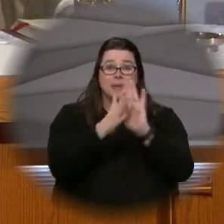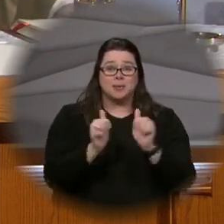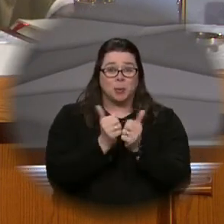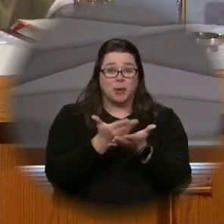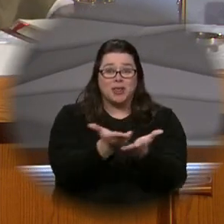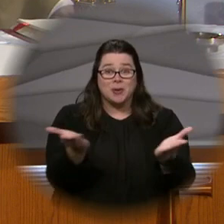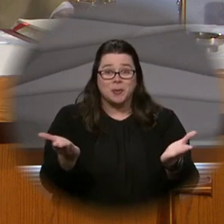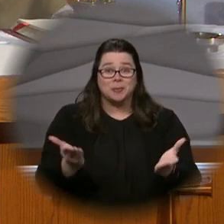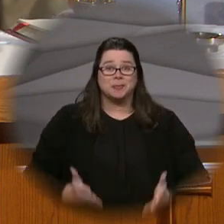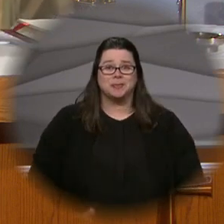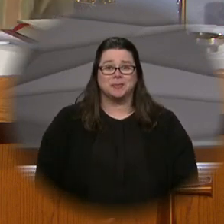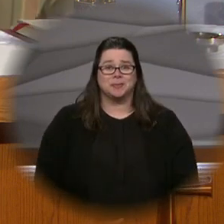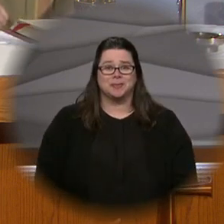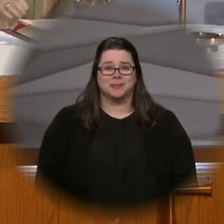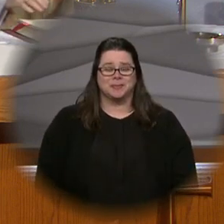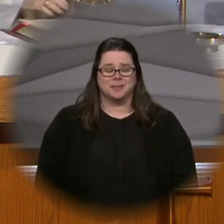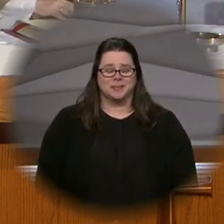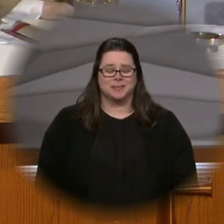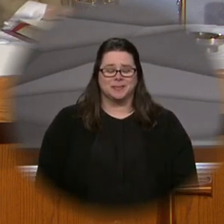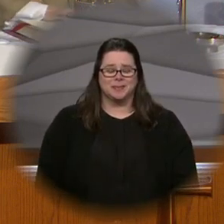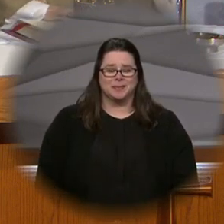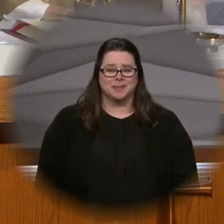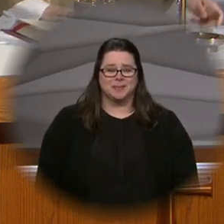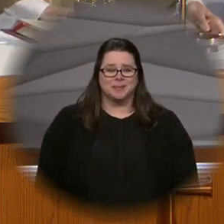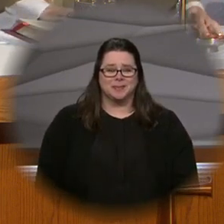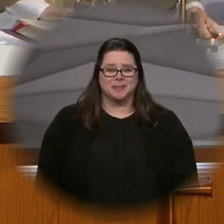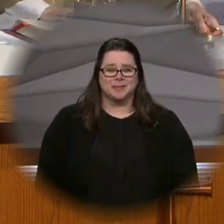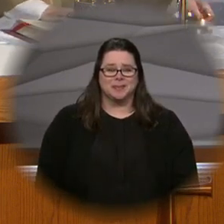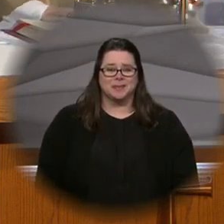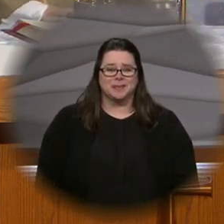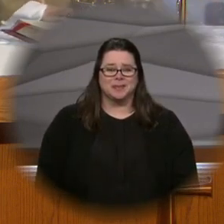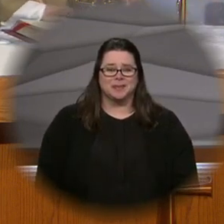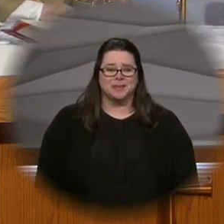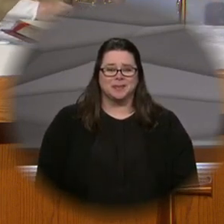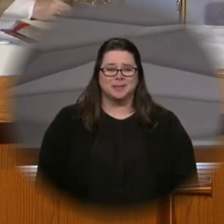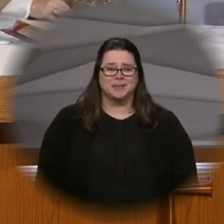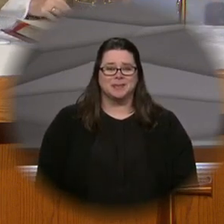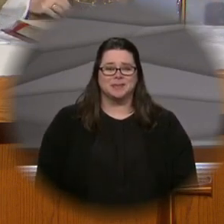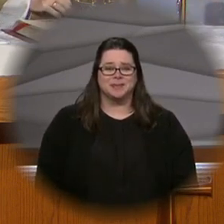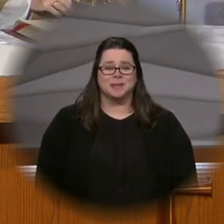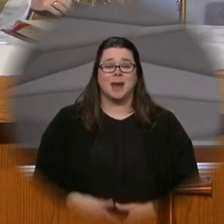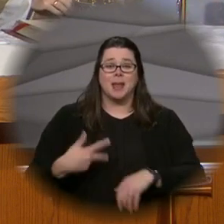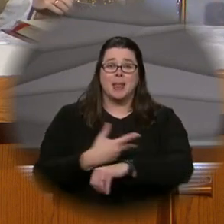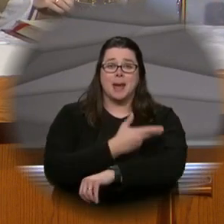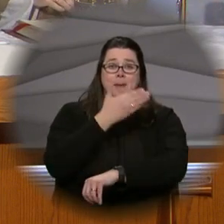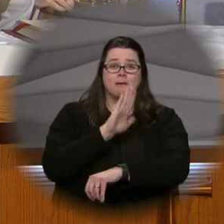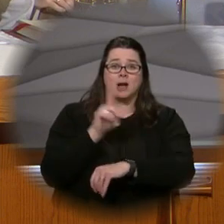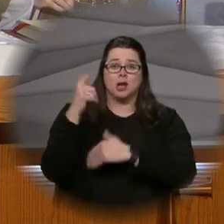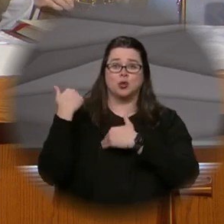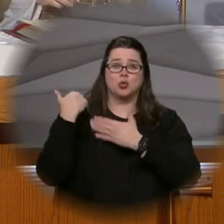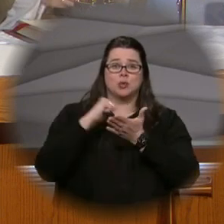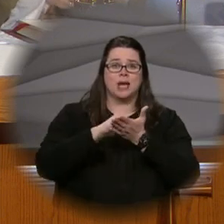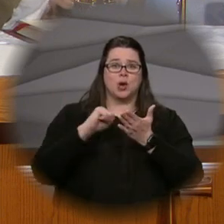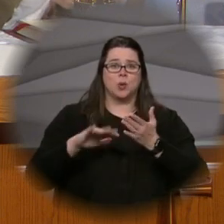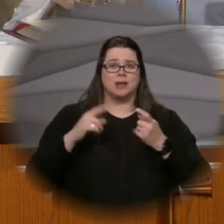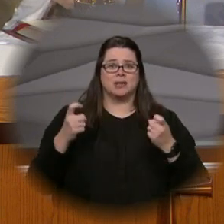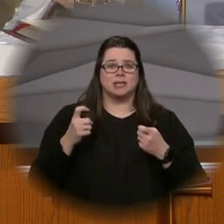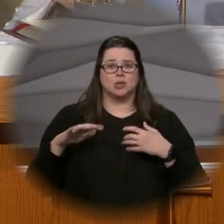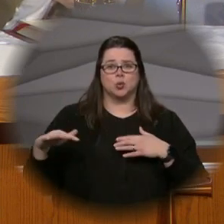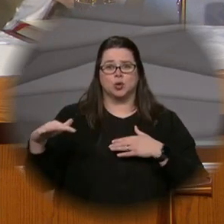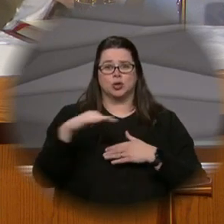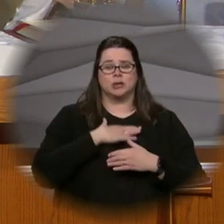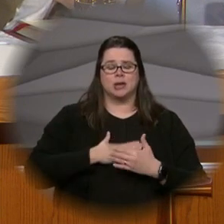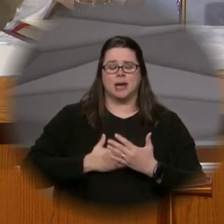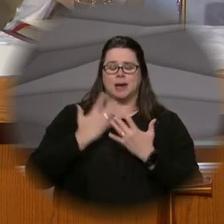Peace with you, Peace with your God. Lamb of God, you take away the sins